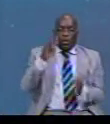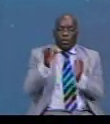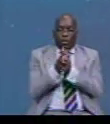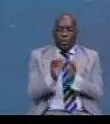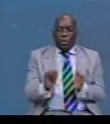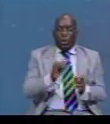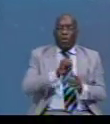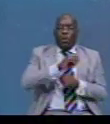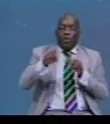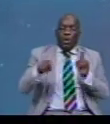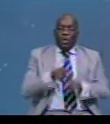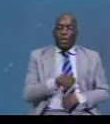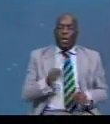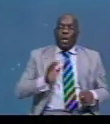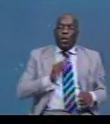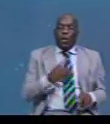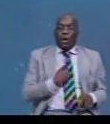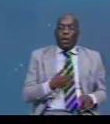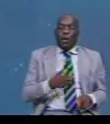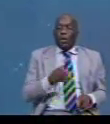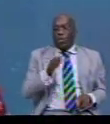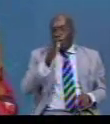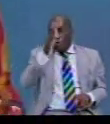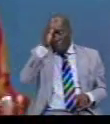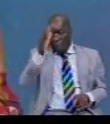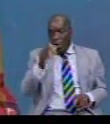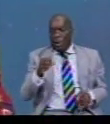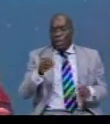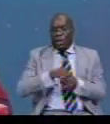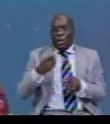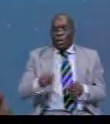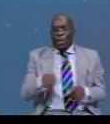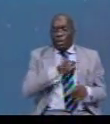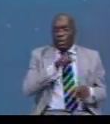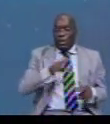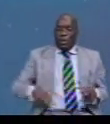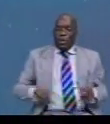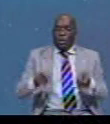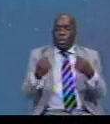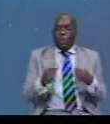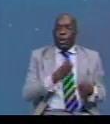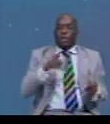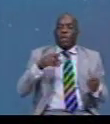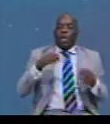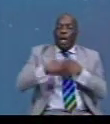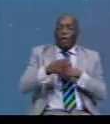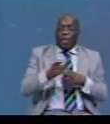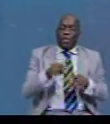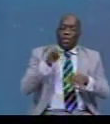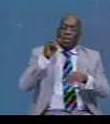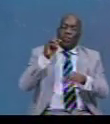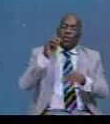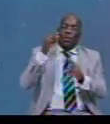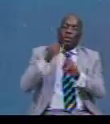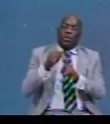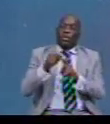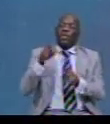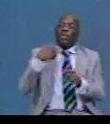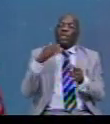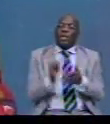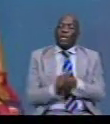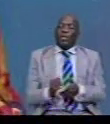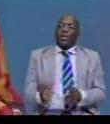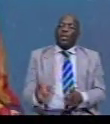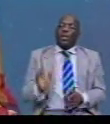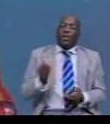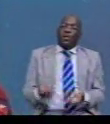Lord came, after his message, he said we should raise our hand and place the other hand where we